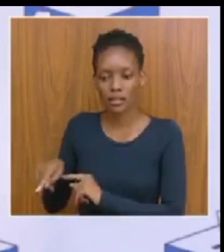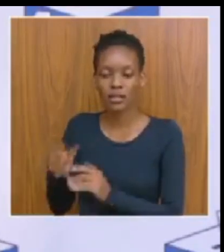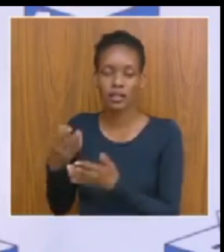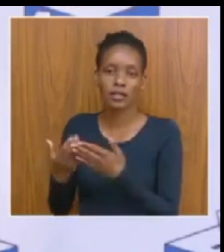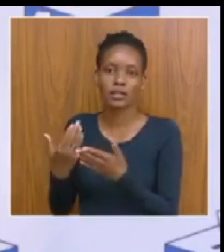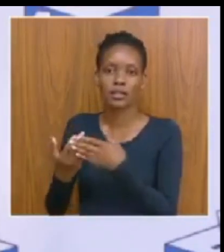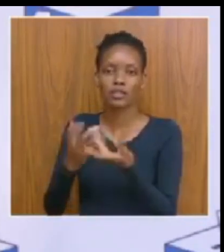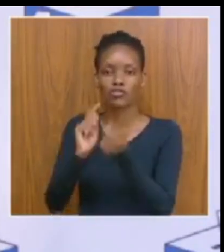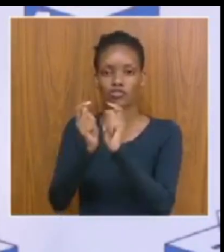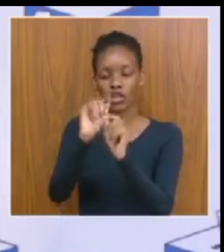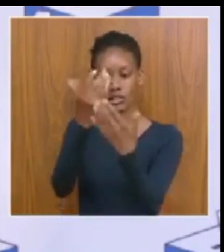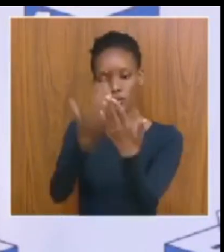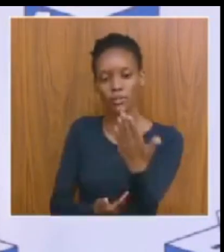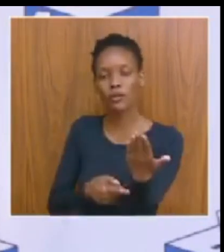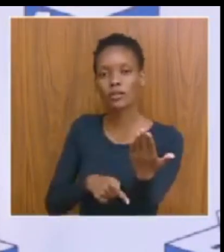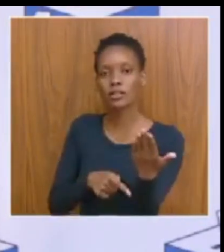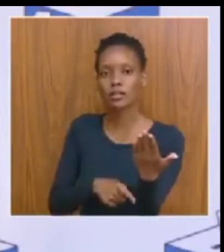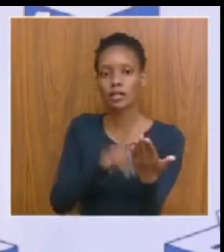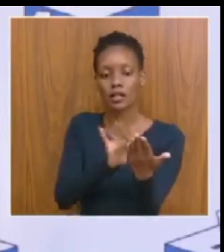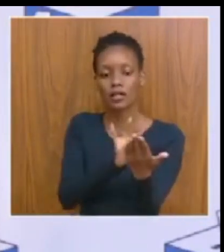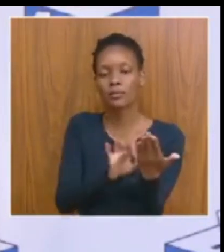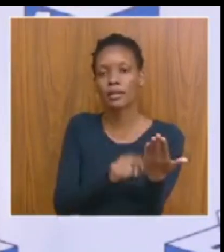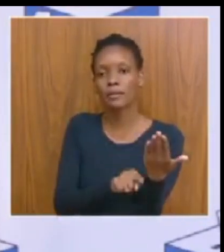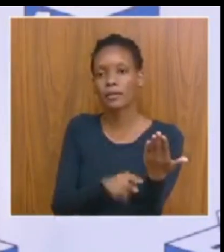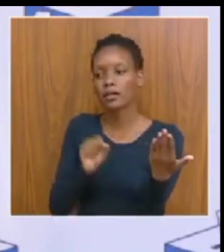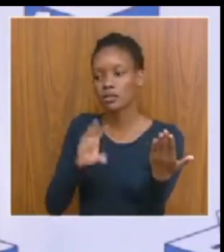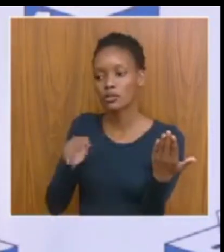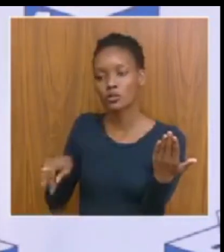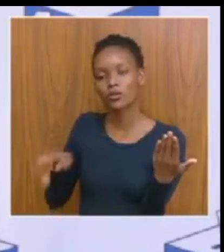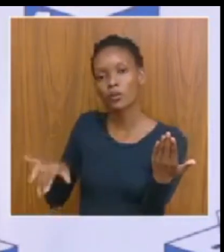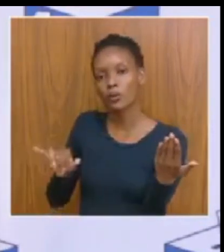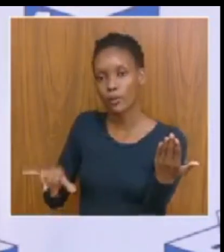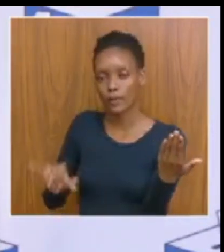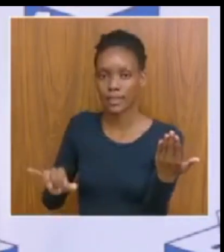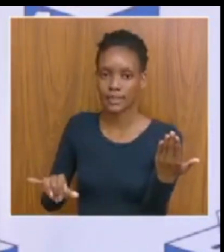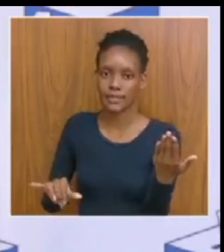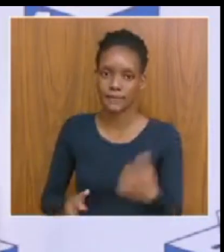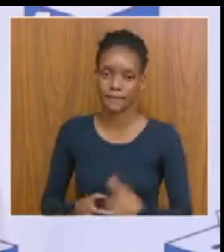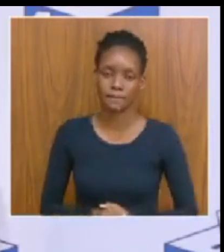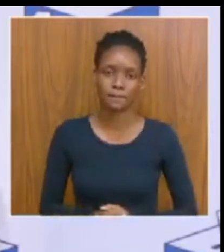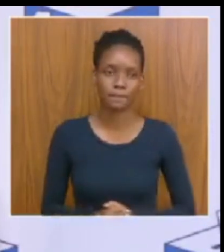contestants on the various ballot papers.